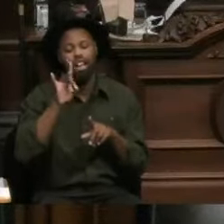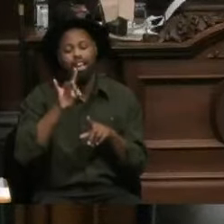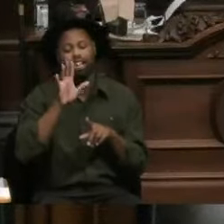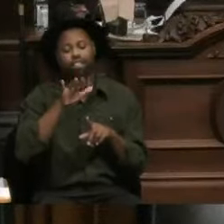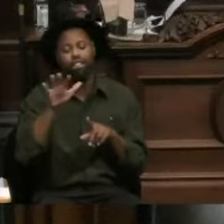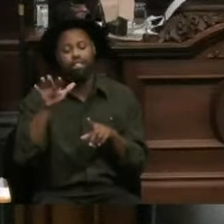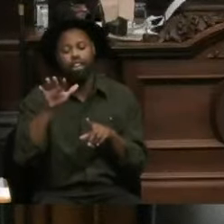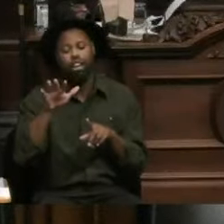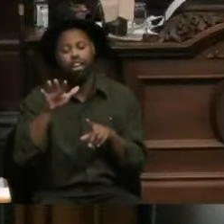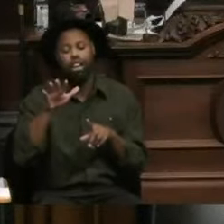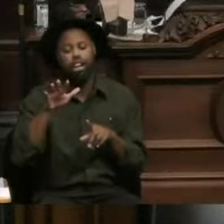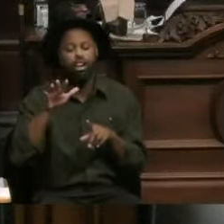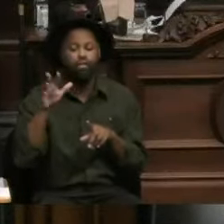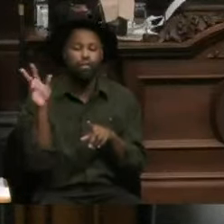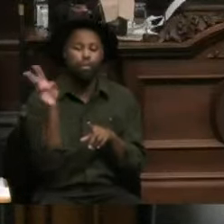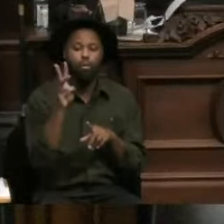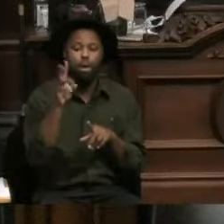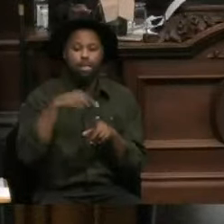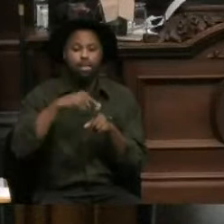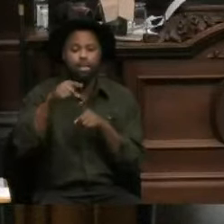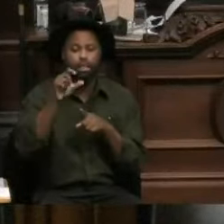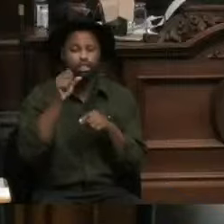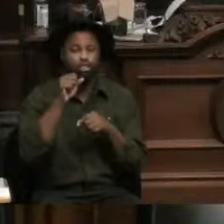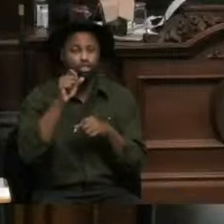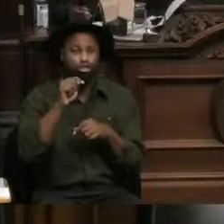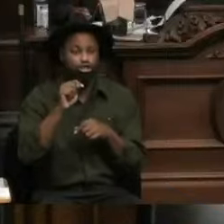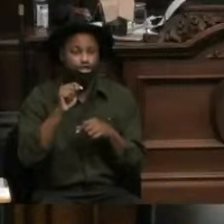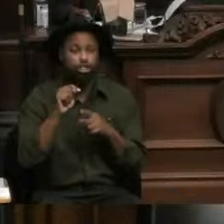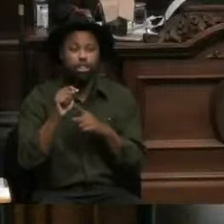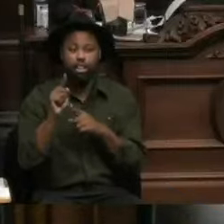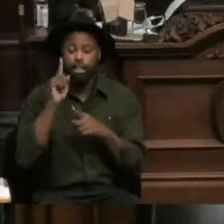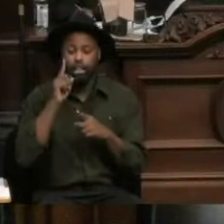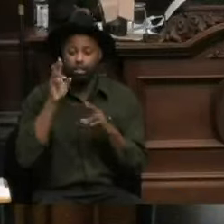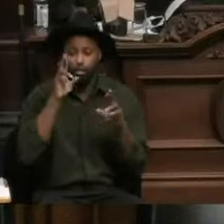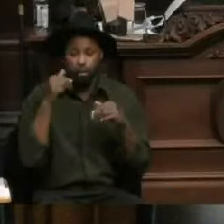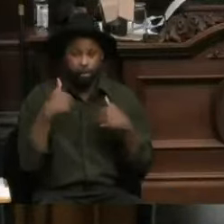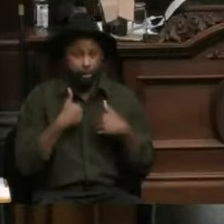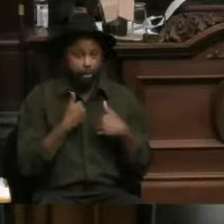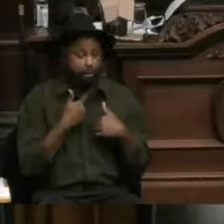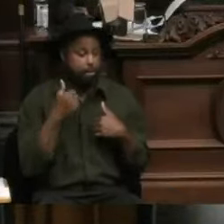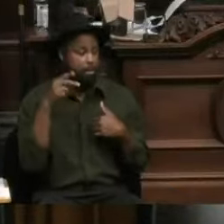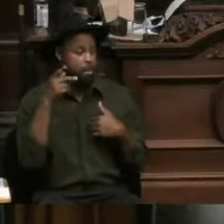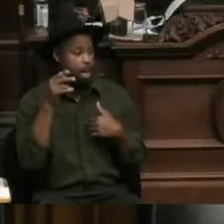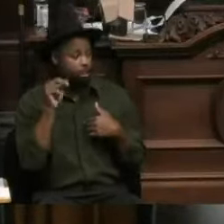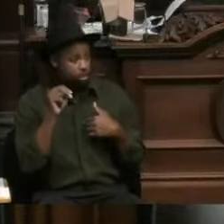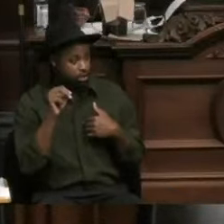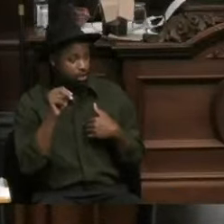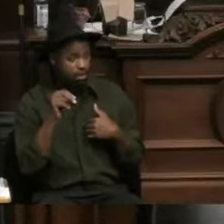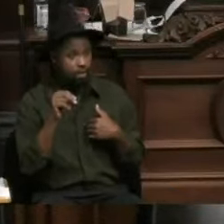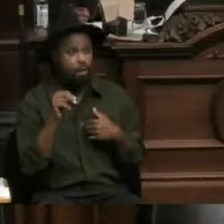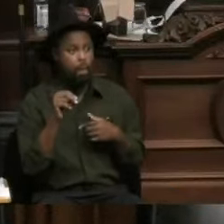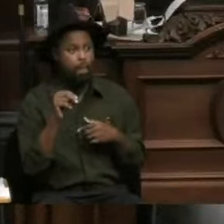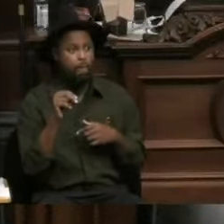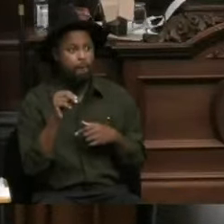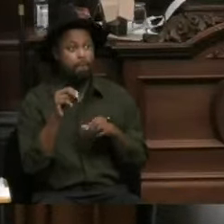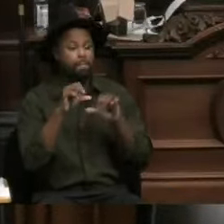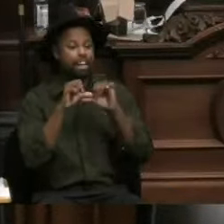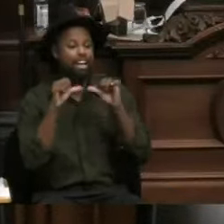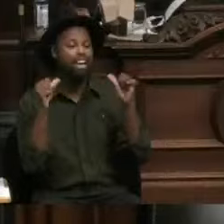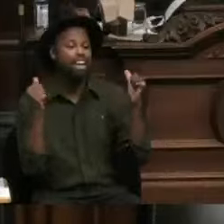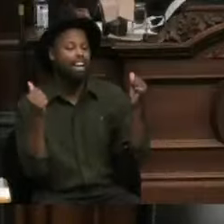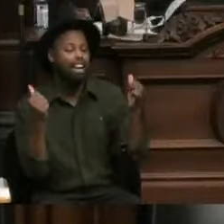835-855 West Main Street. This report is respectfully submitted by myself, Michael A. Patterson, council members,